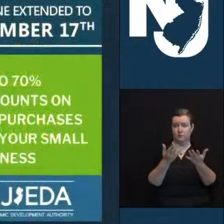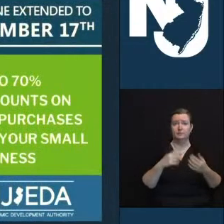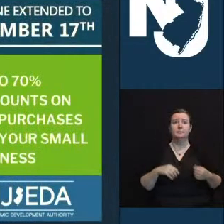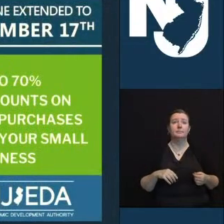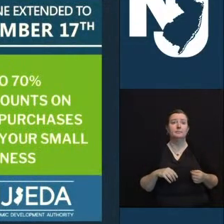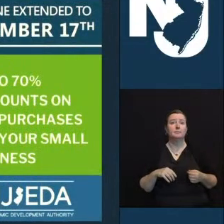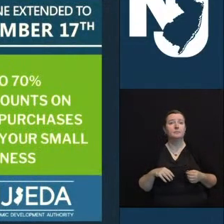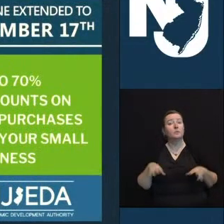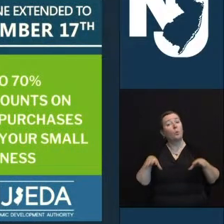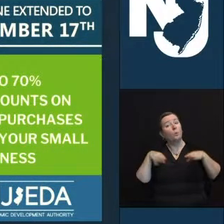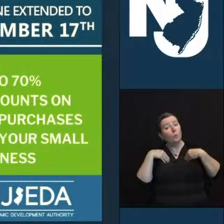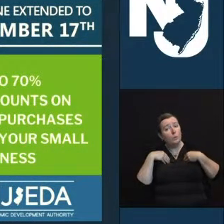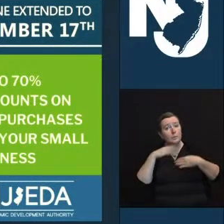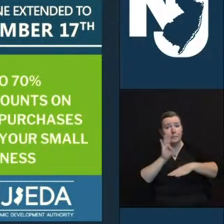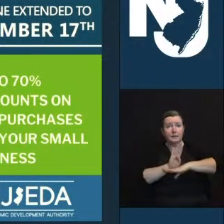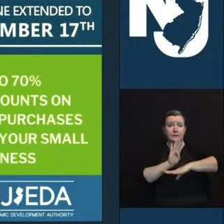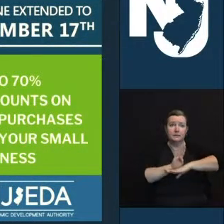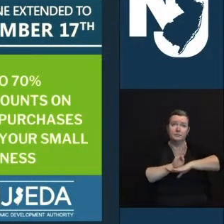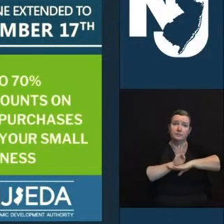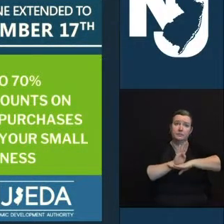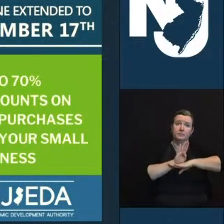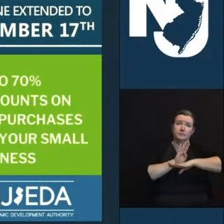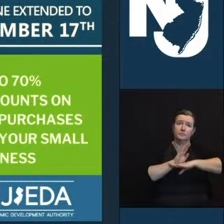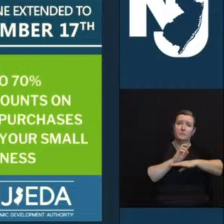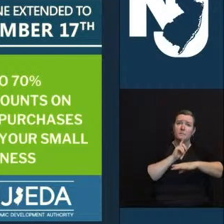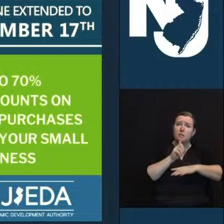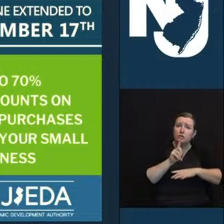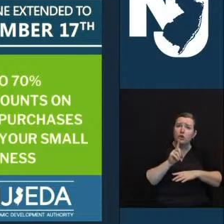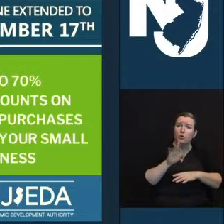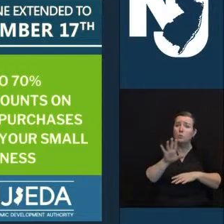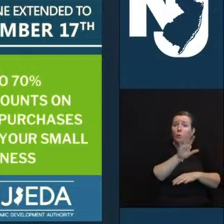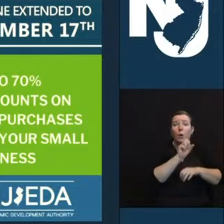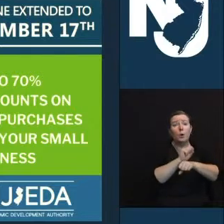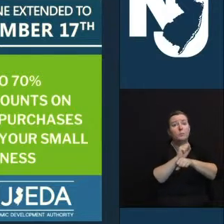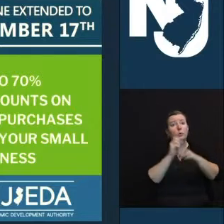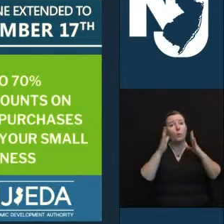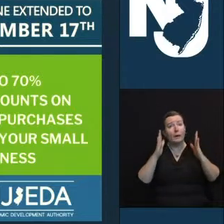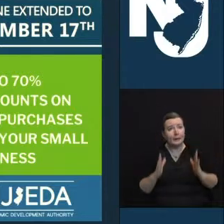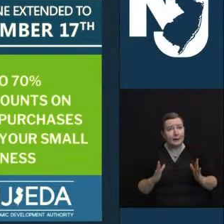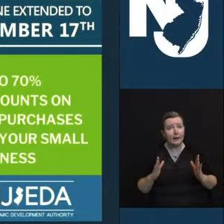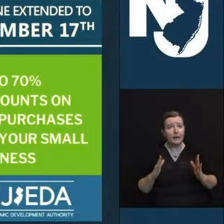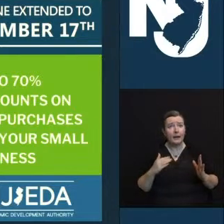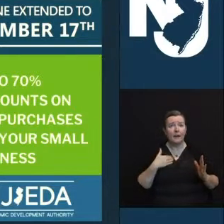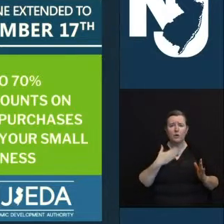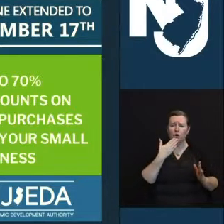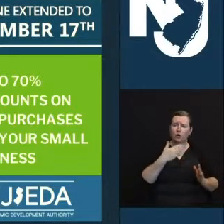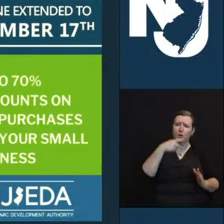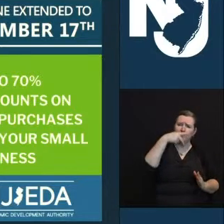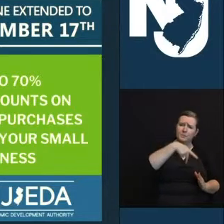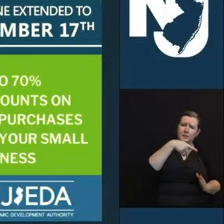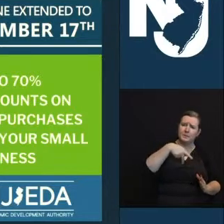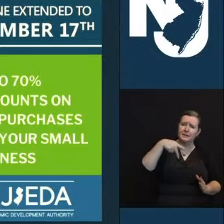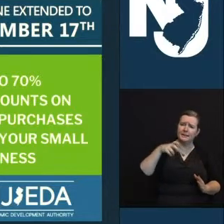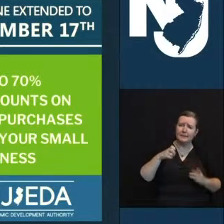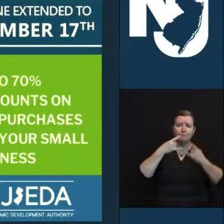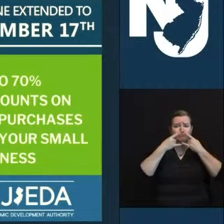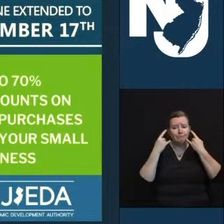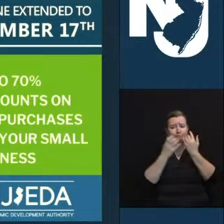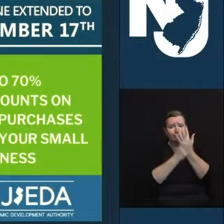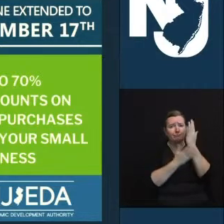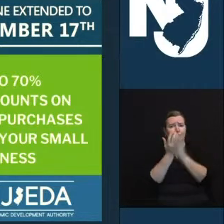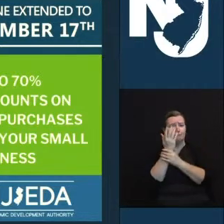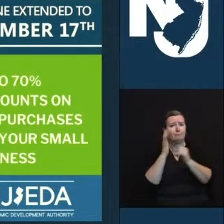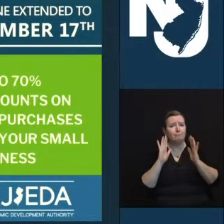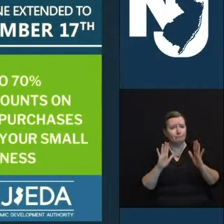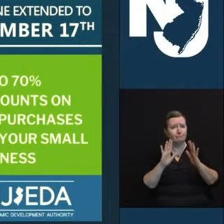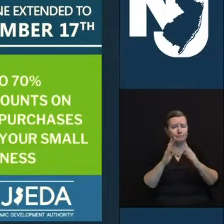it also means making sure your employees have access to the personal protective equipment that can keep them safe and your doors open. And if you